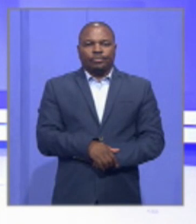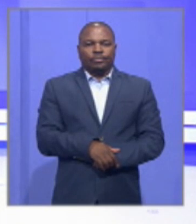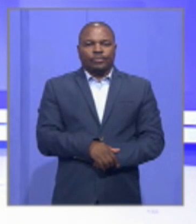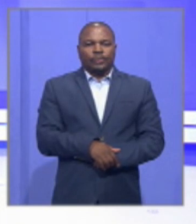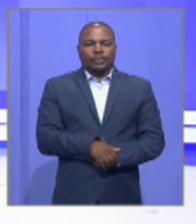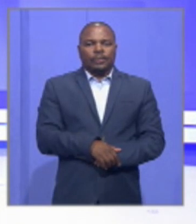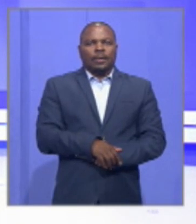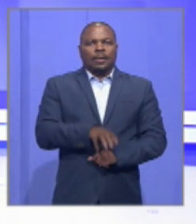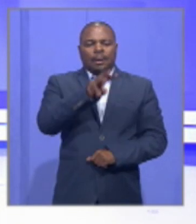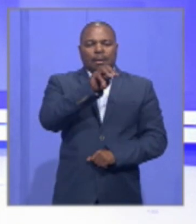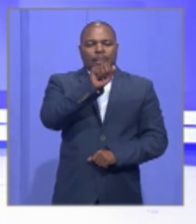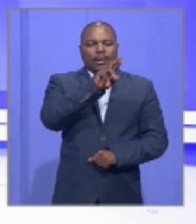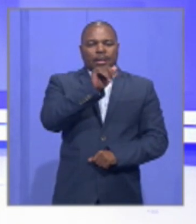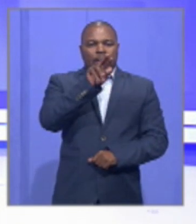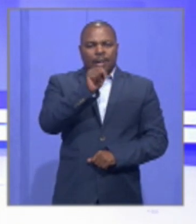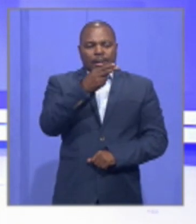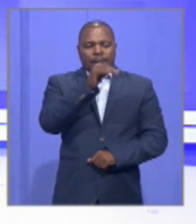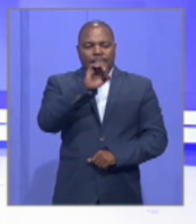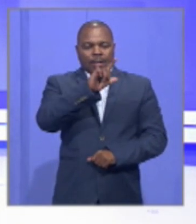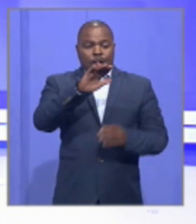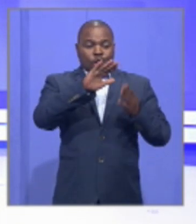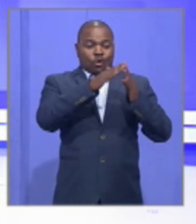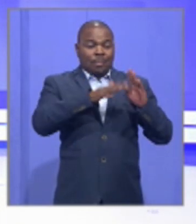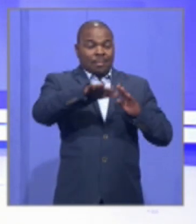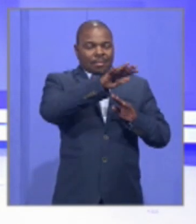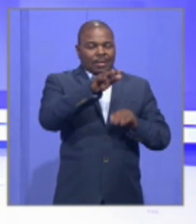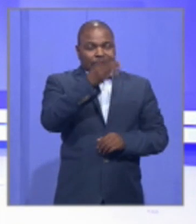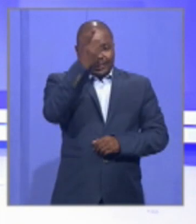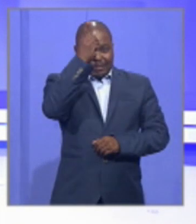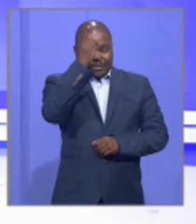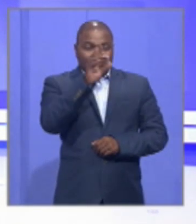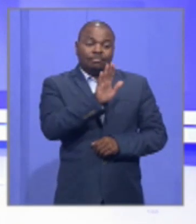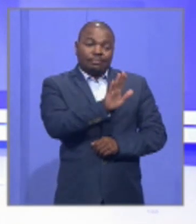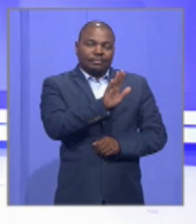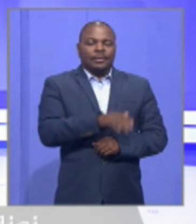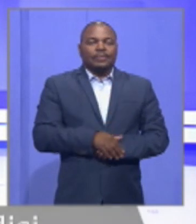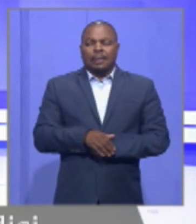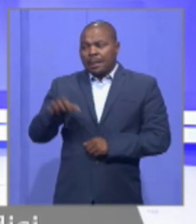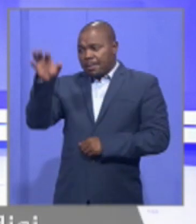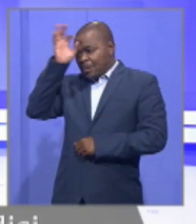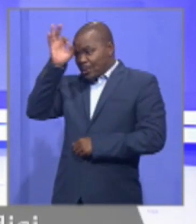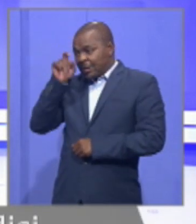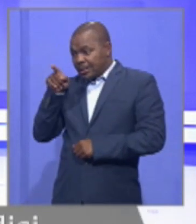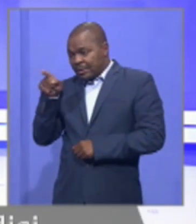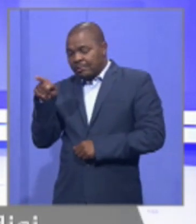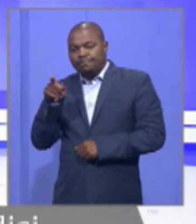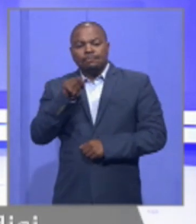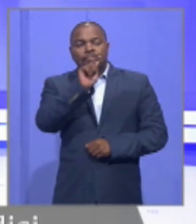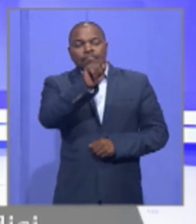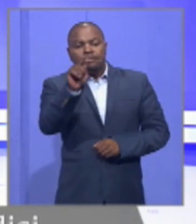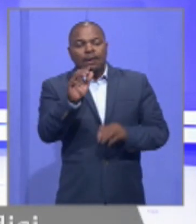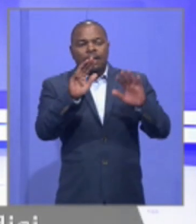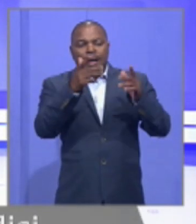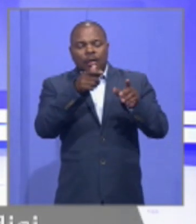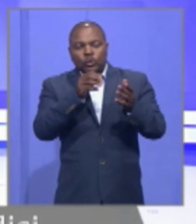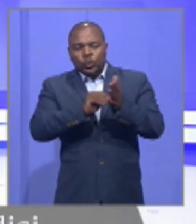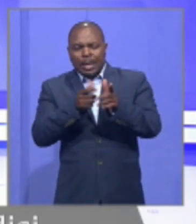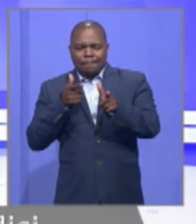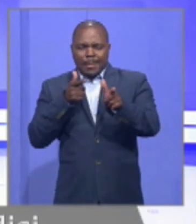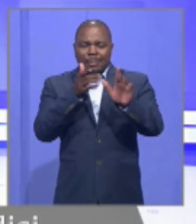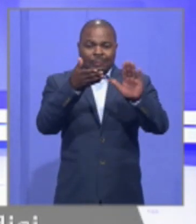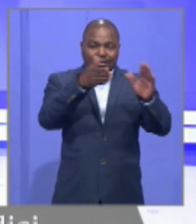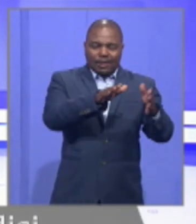Baagi kwa Marian Hill kwa bophirima ba Durban ba kgotse kgato ya mapodisi e e lebisitseng kwa dintshong tsa balatofadiwa ba le 9 ba